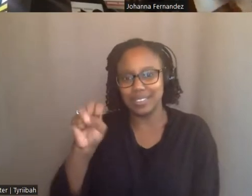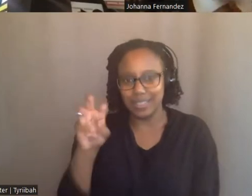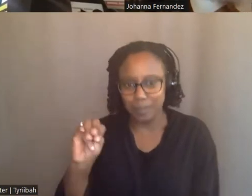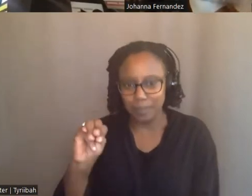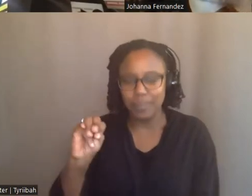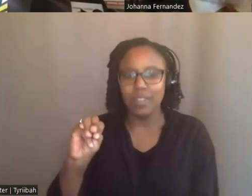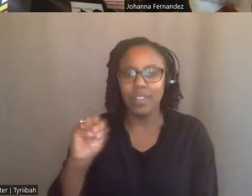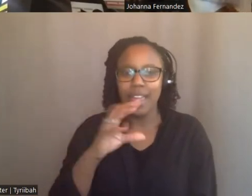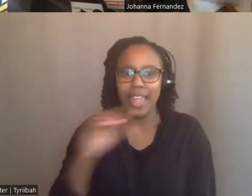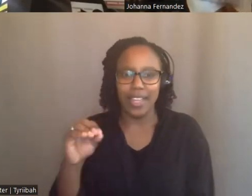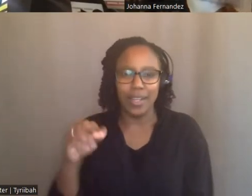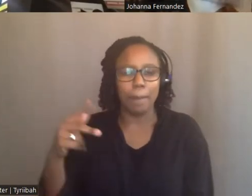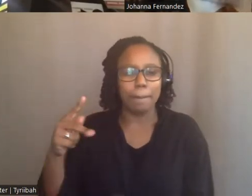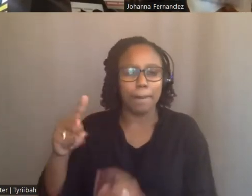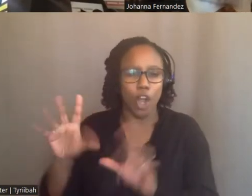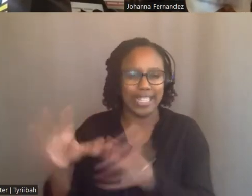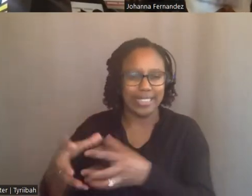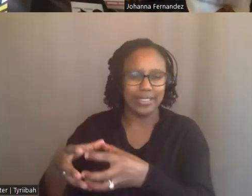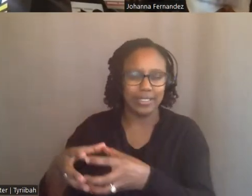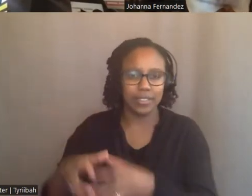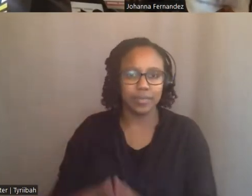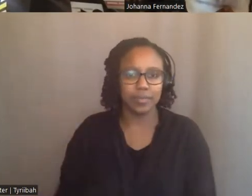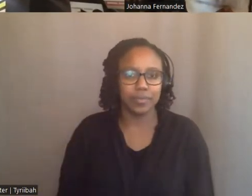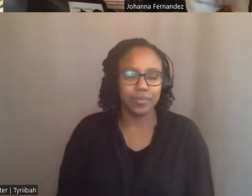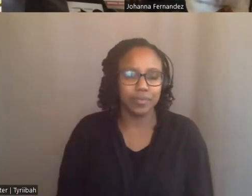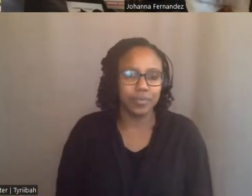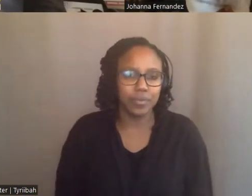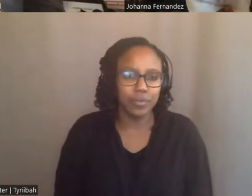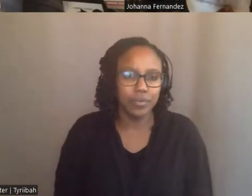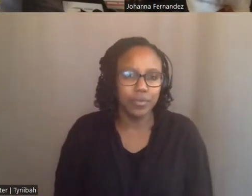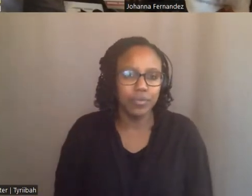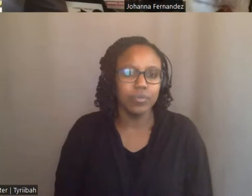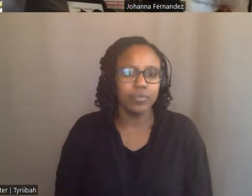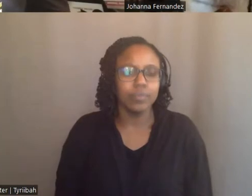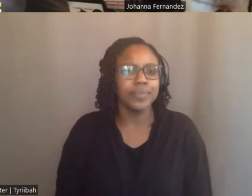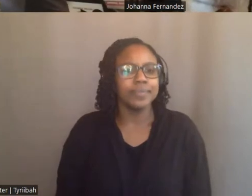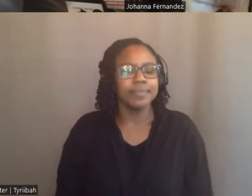is a fascinating topic, question area.